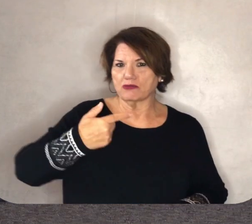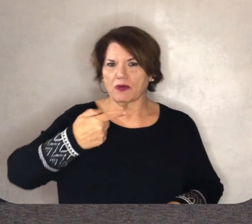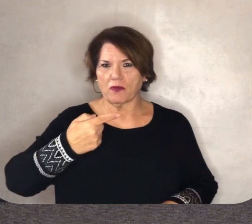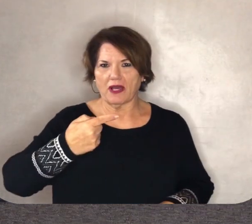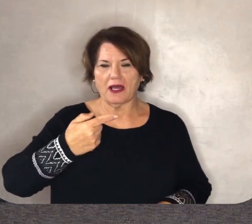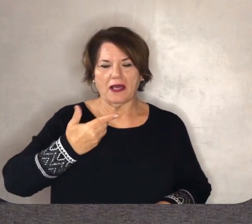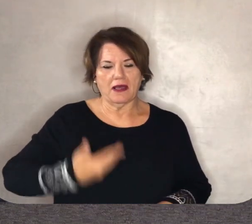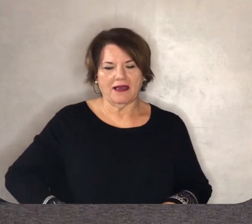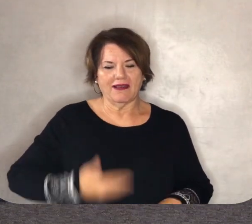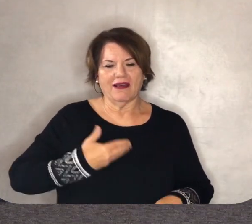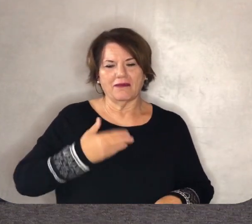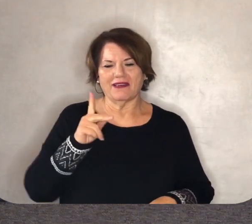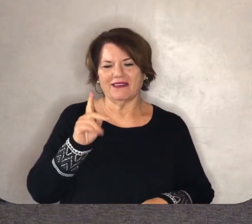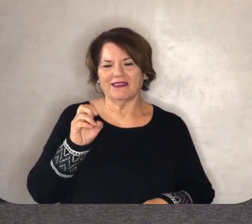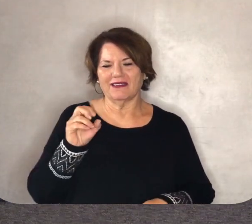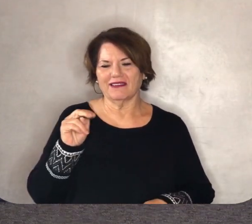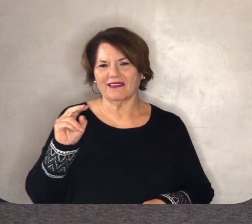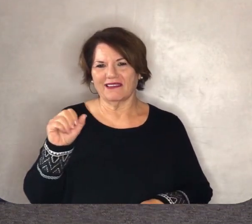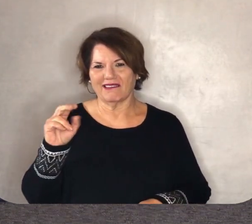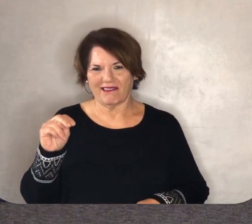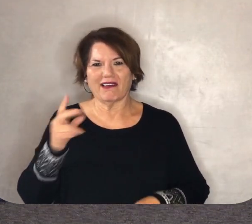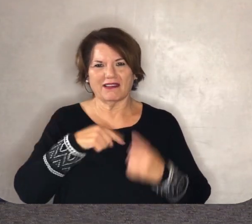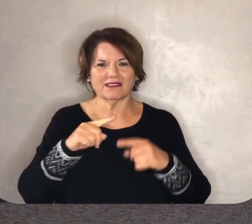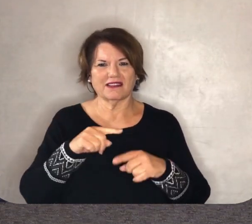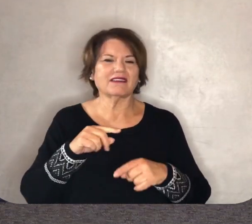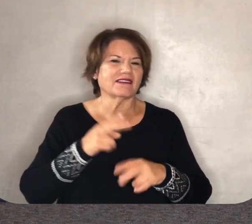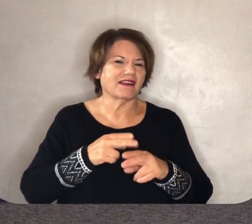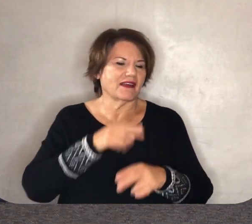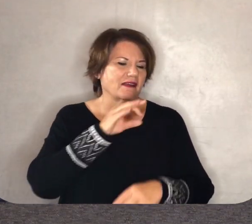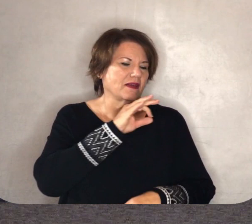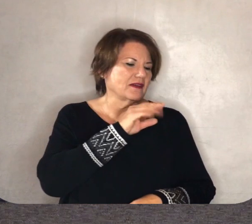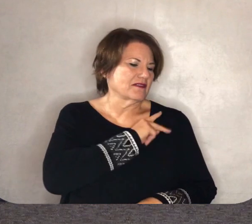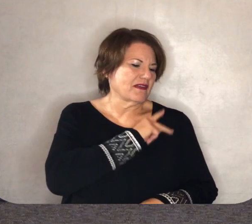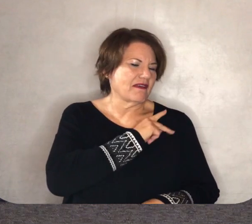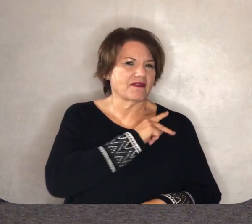Keenan Barber. This is Sean Mead. Say good morning, Sean Mead. Good morning, Sean Mead. I knew you were going to do that.